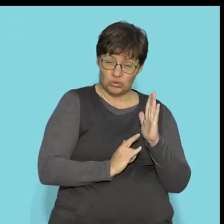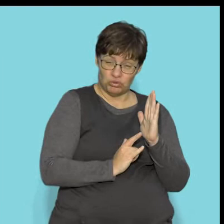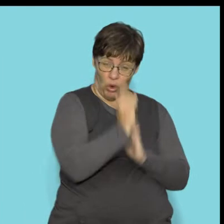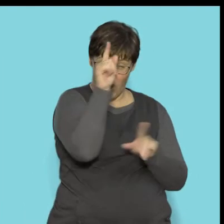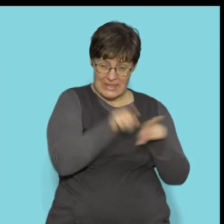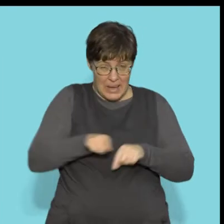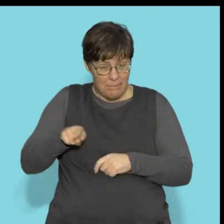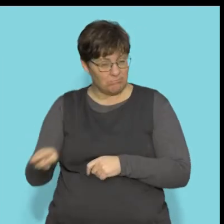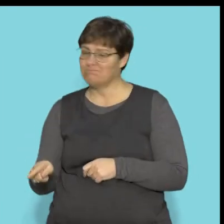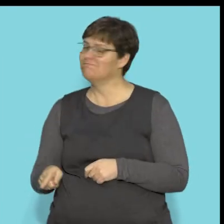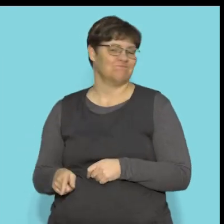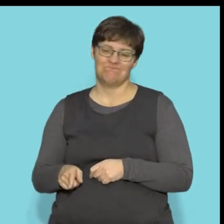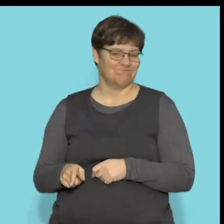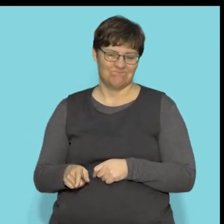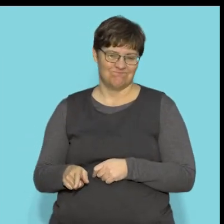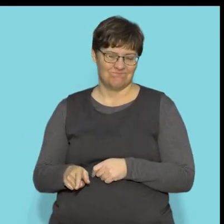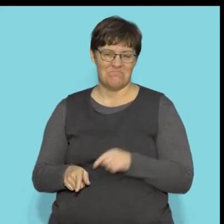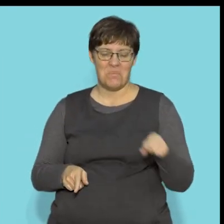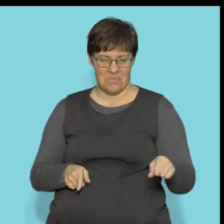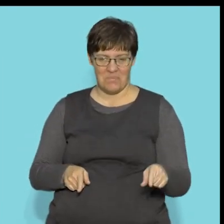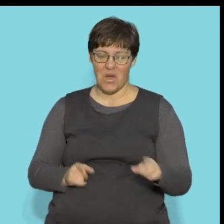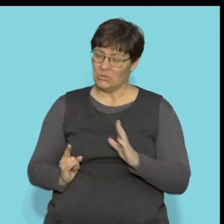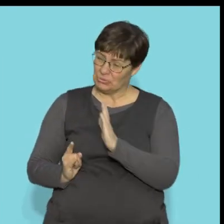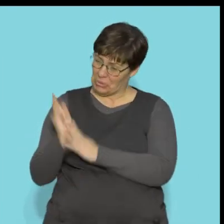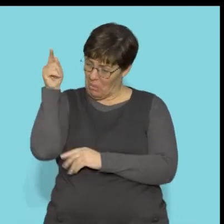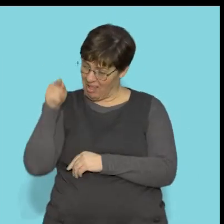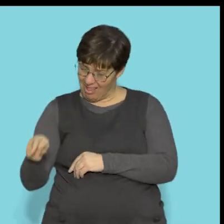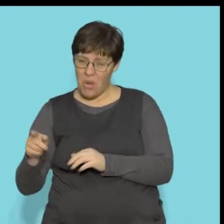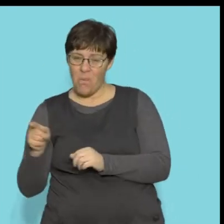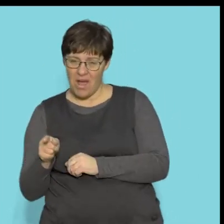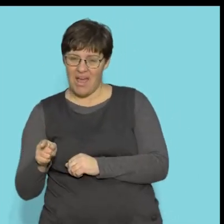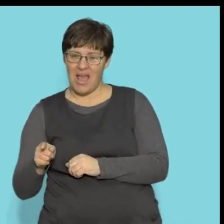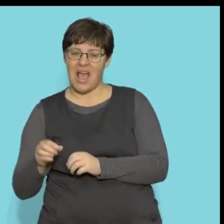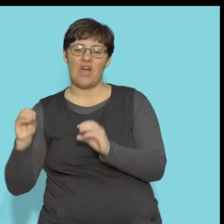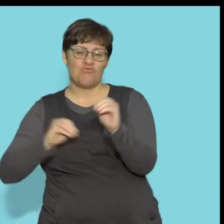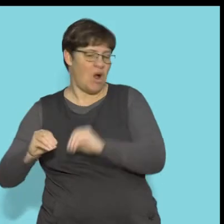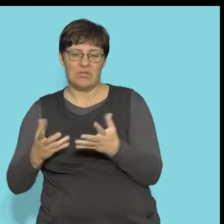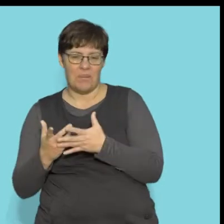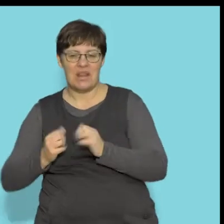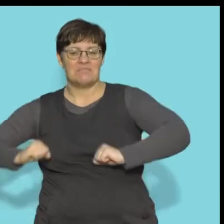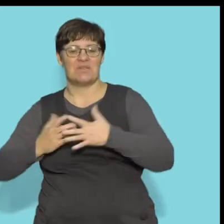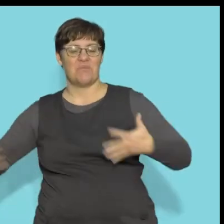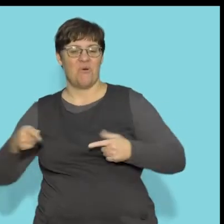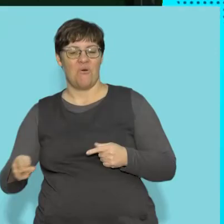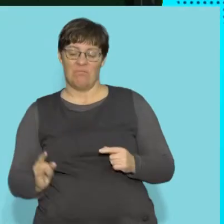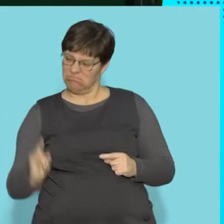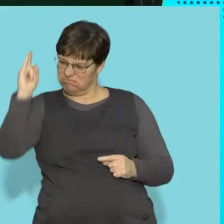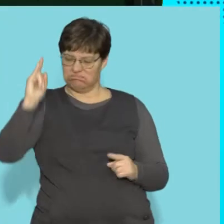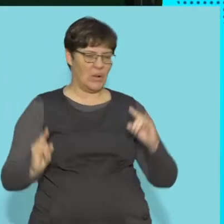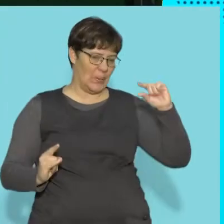as tall as seedlings that are grown with less crowding. And so my answer would